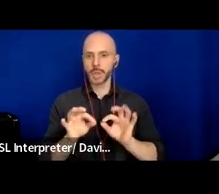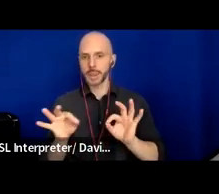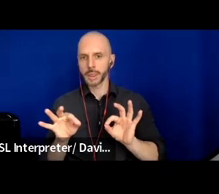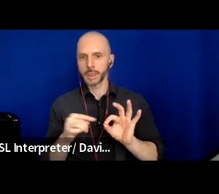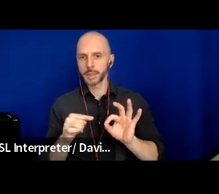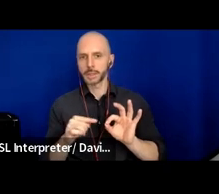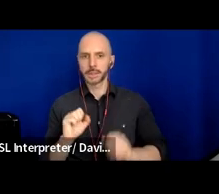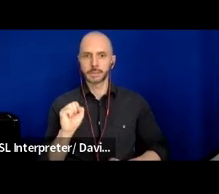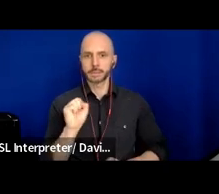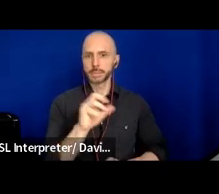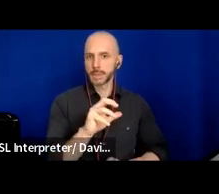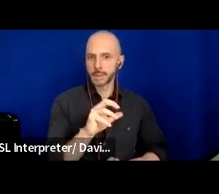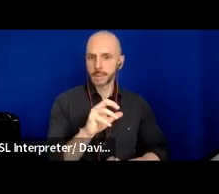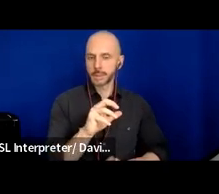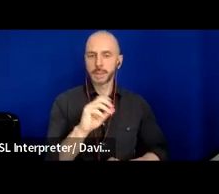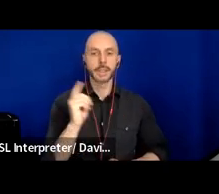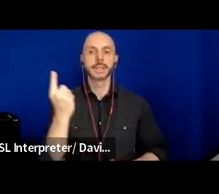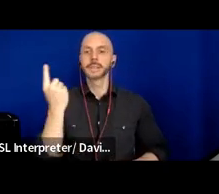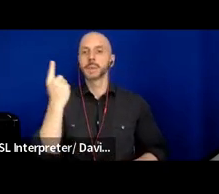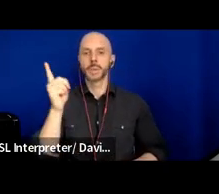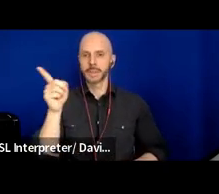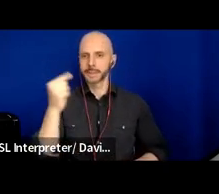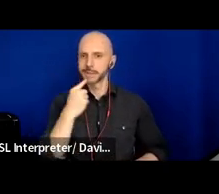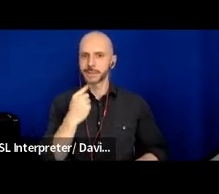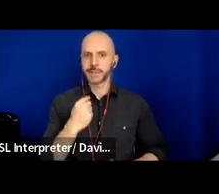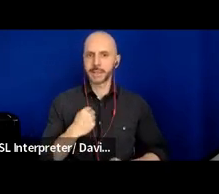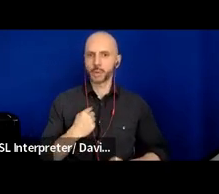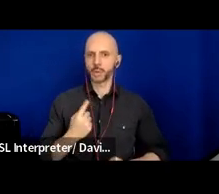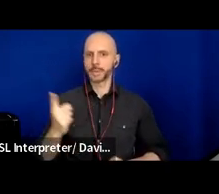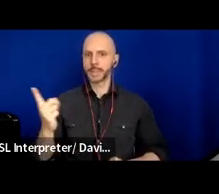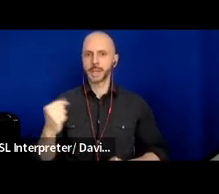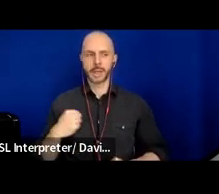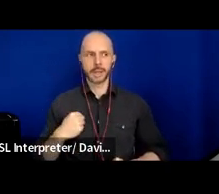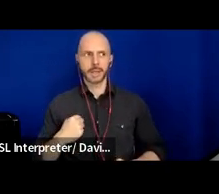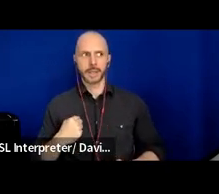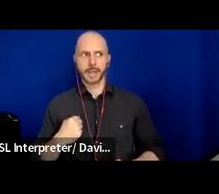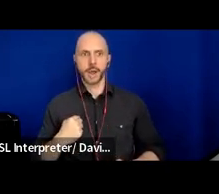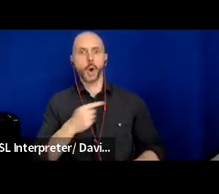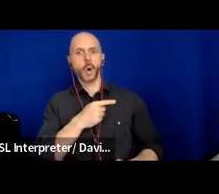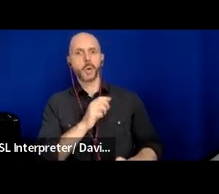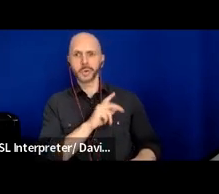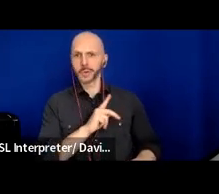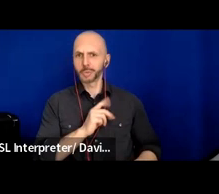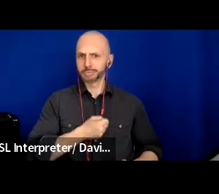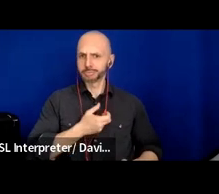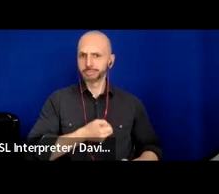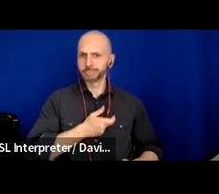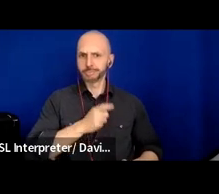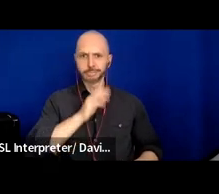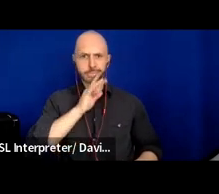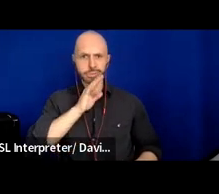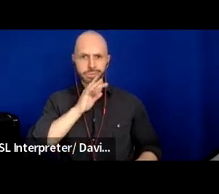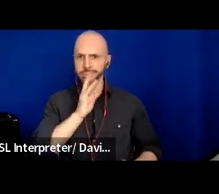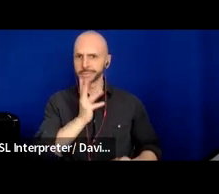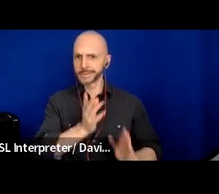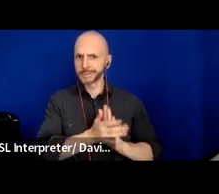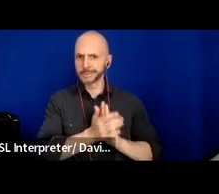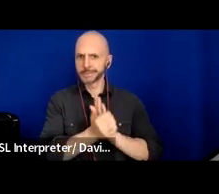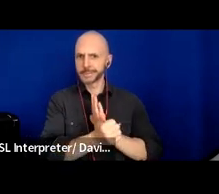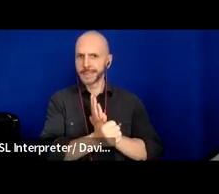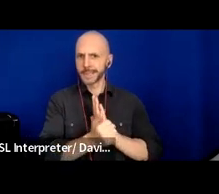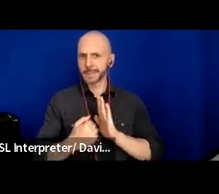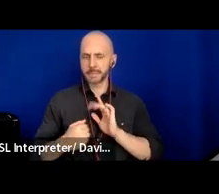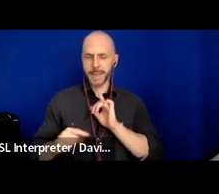sometimes say to me, oh, you're so articulate. And I'm going, well, yeah. And again, as a compliment across the board for any and